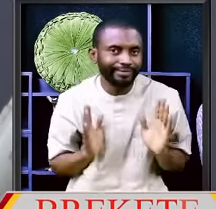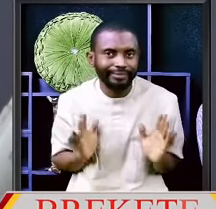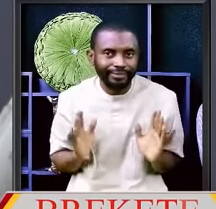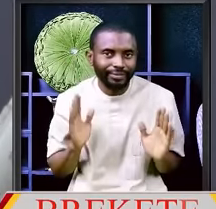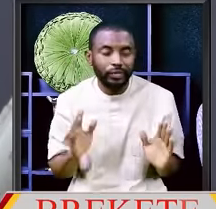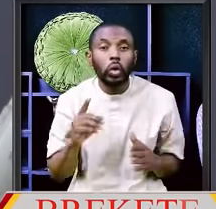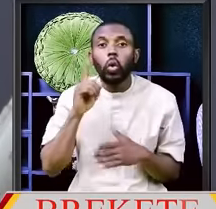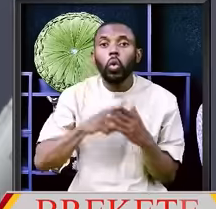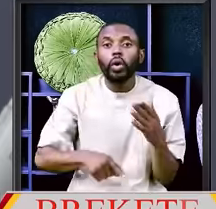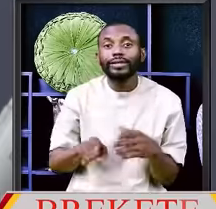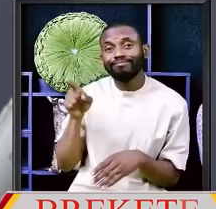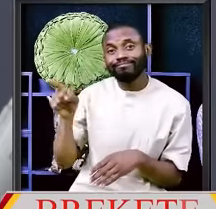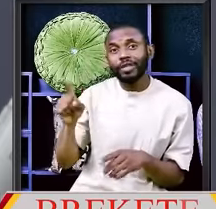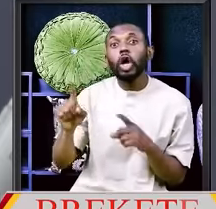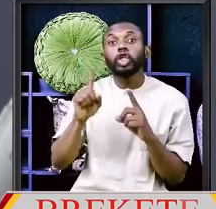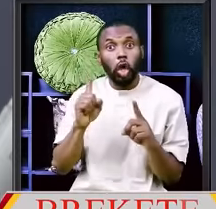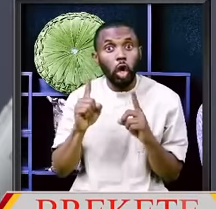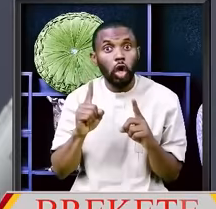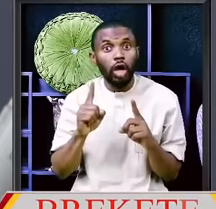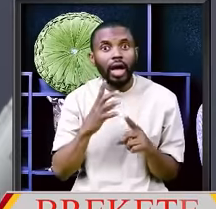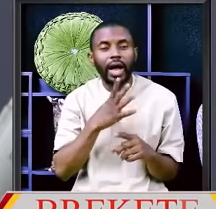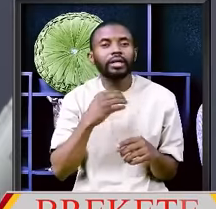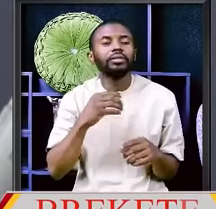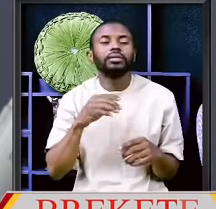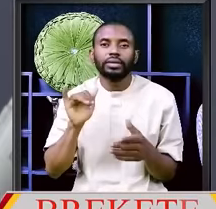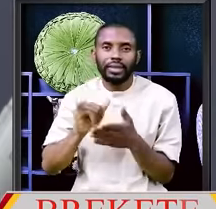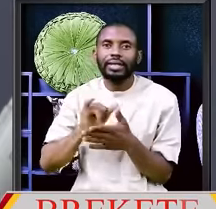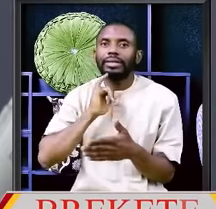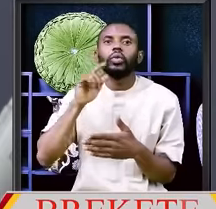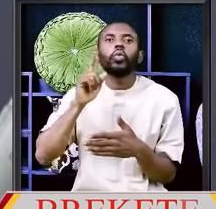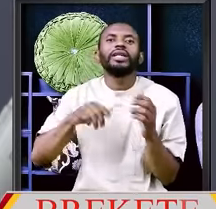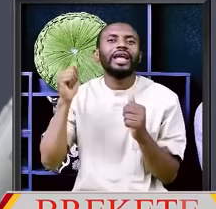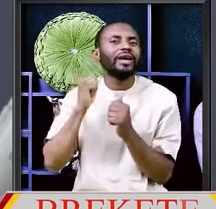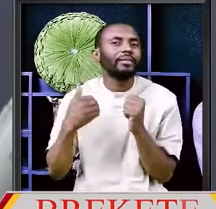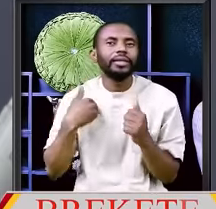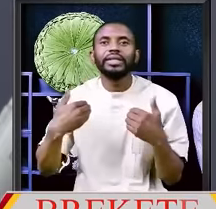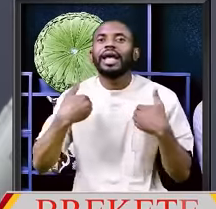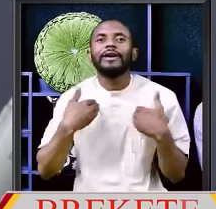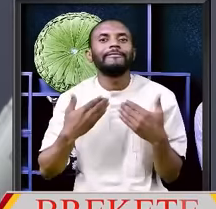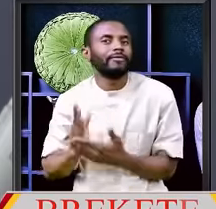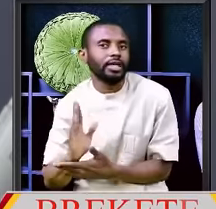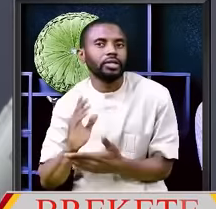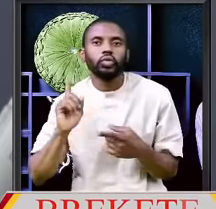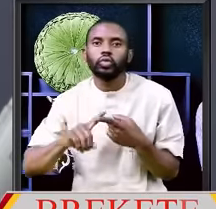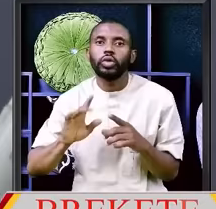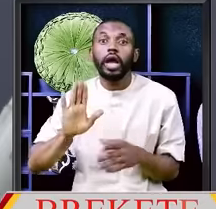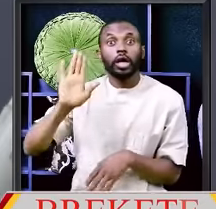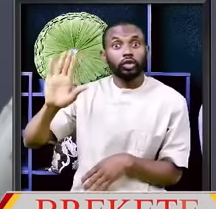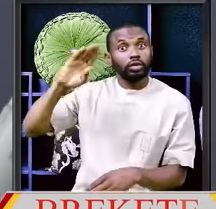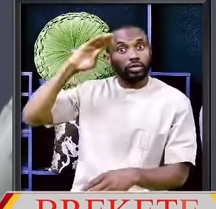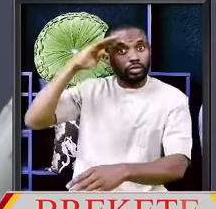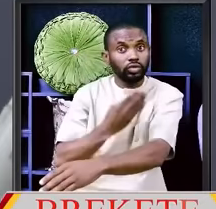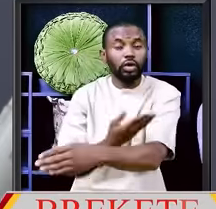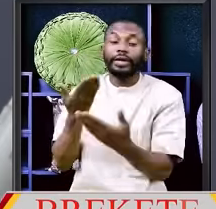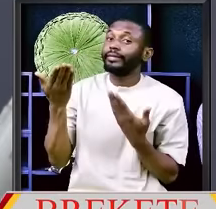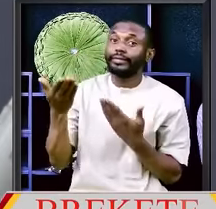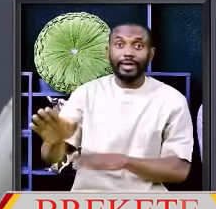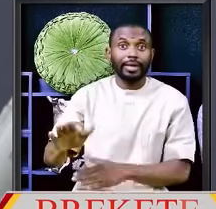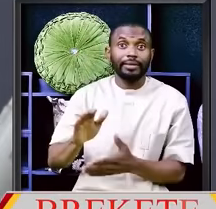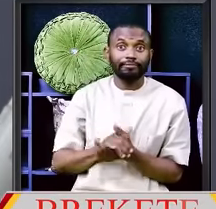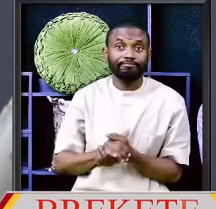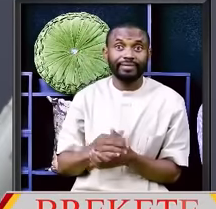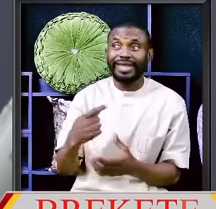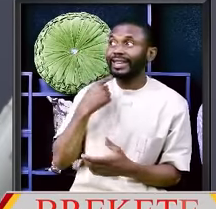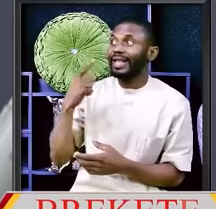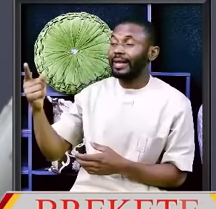Waiting he talk, and I waiting everybody get right to. In Pekin die. They tell and